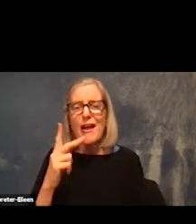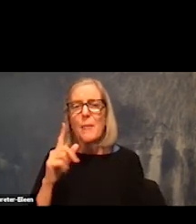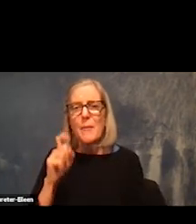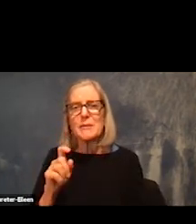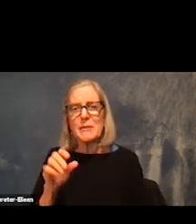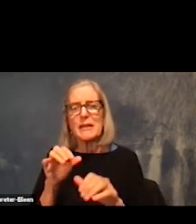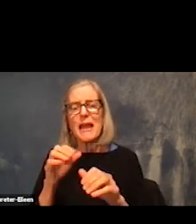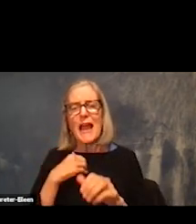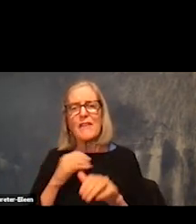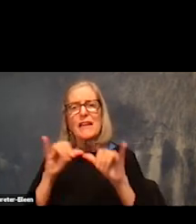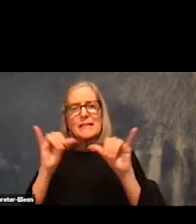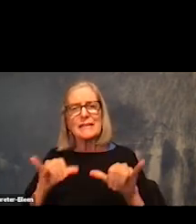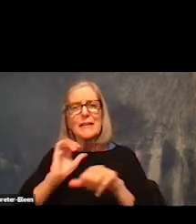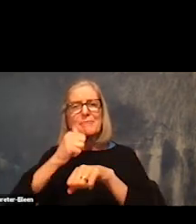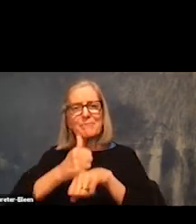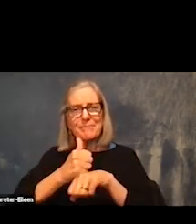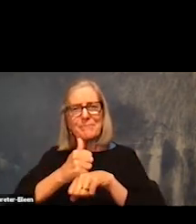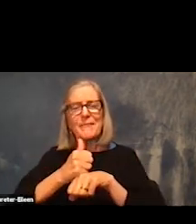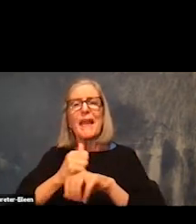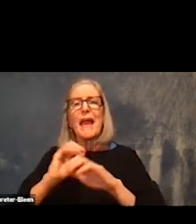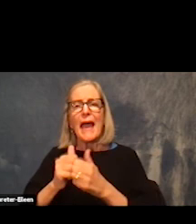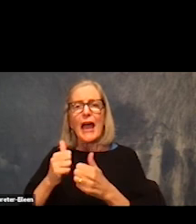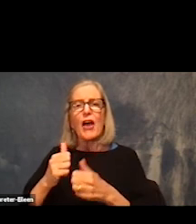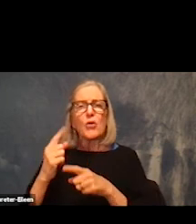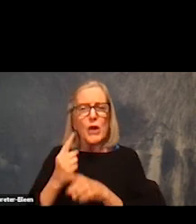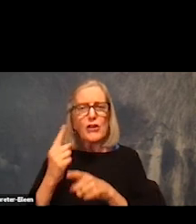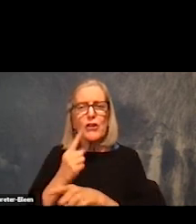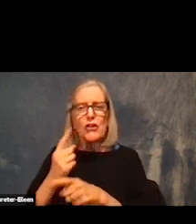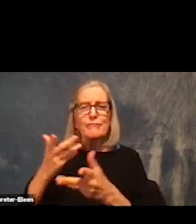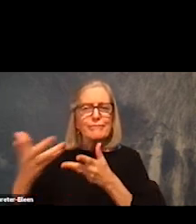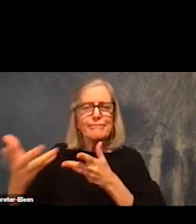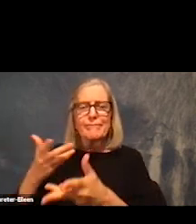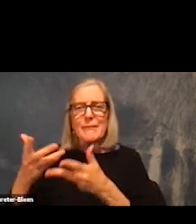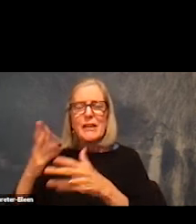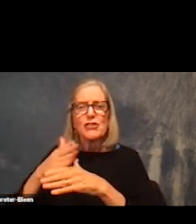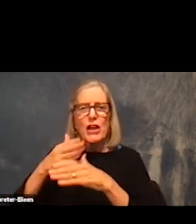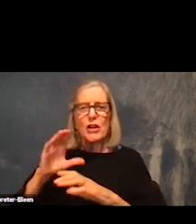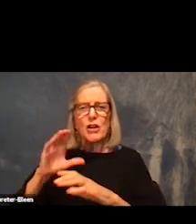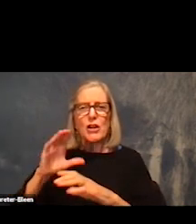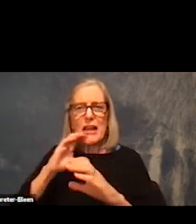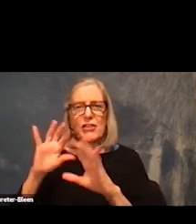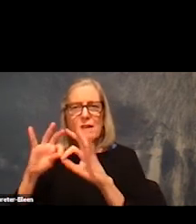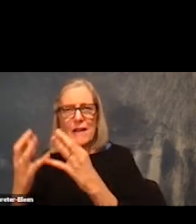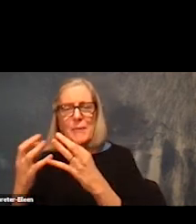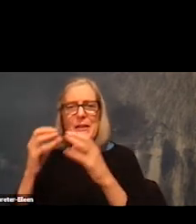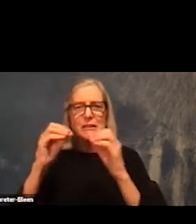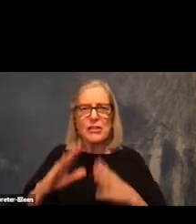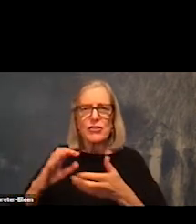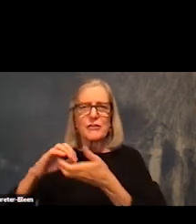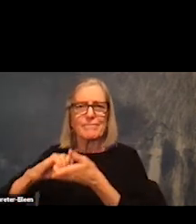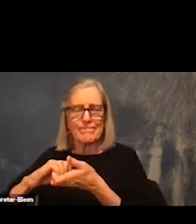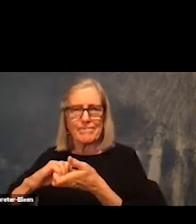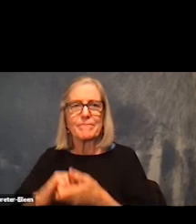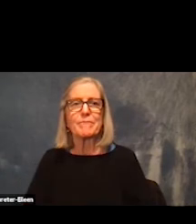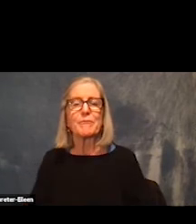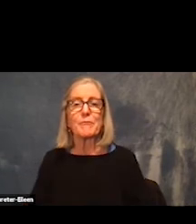routines so that professionals and families have regular two-way communication. Come to think of it, none of these 10 tips can